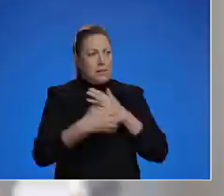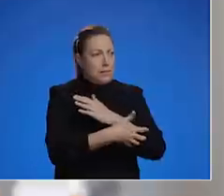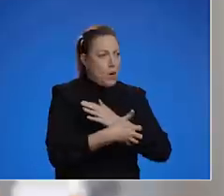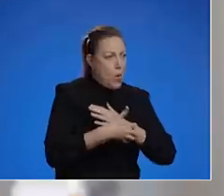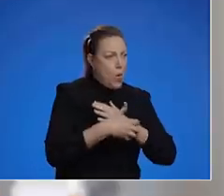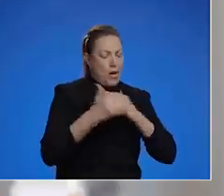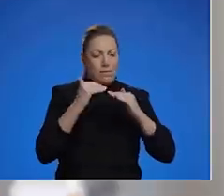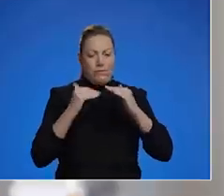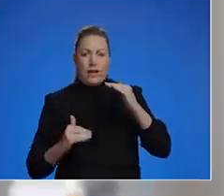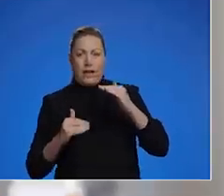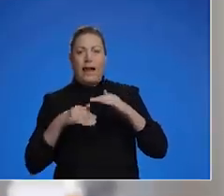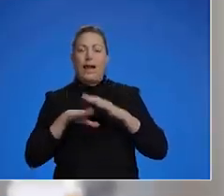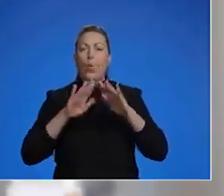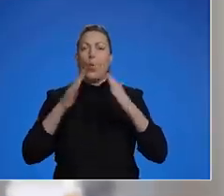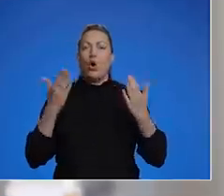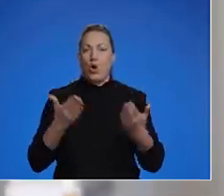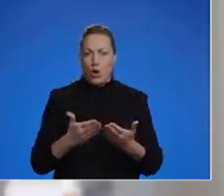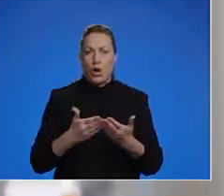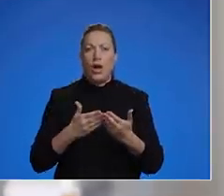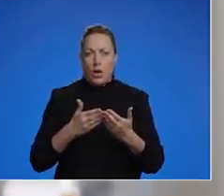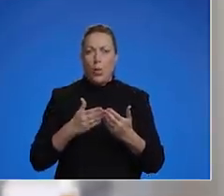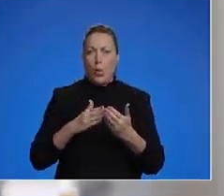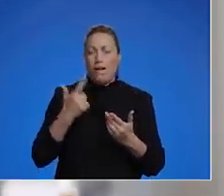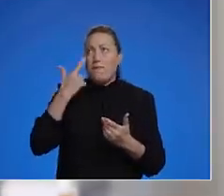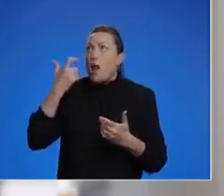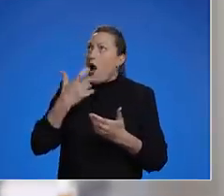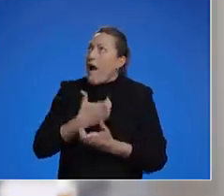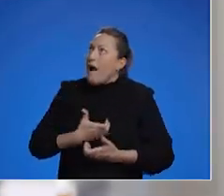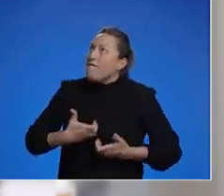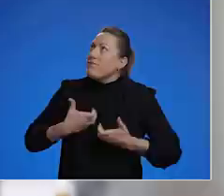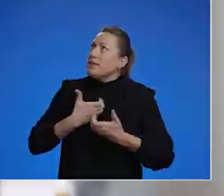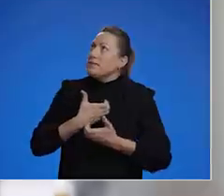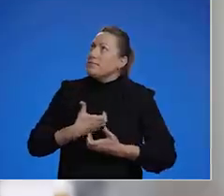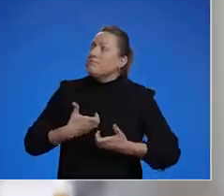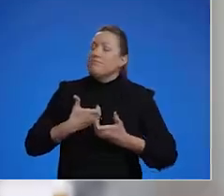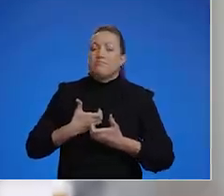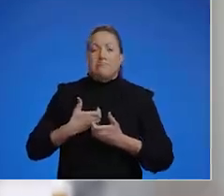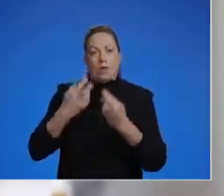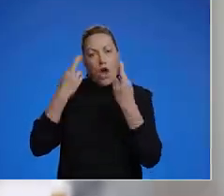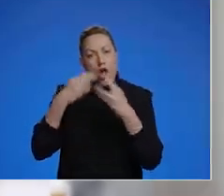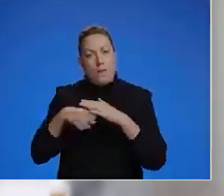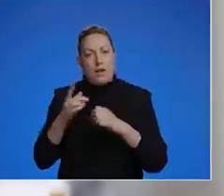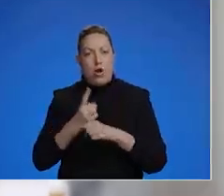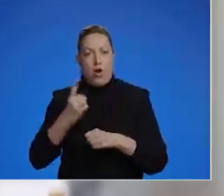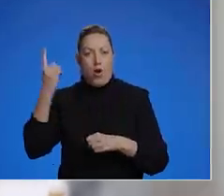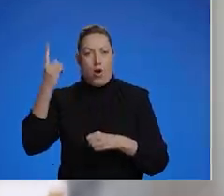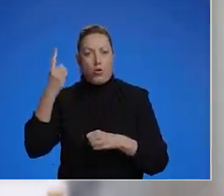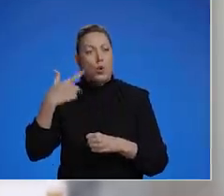around the world will find comfort and hope in God, who hears their cries.